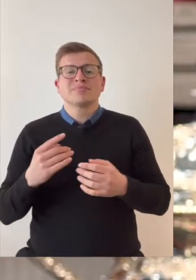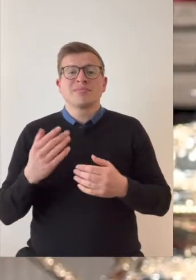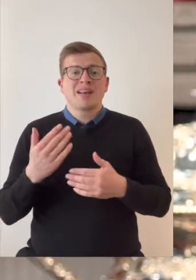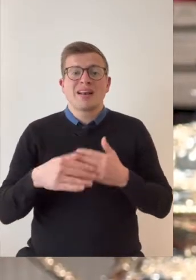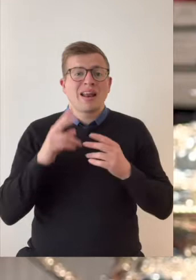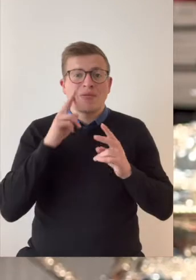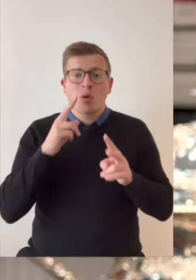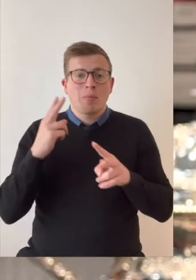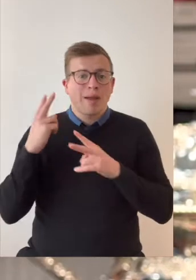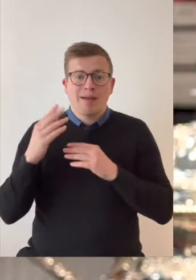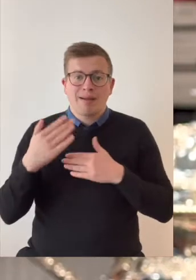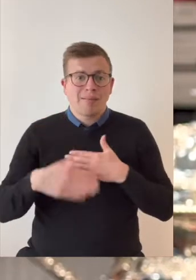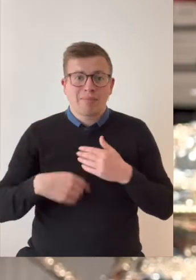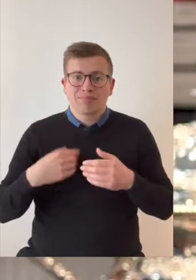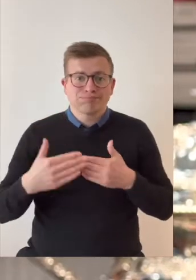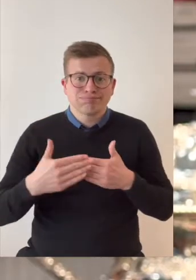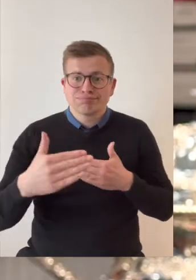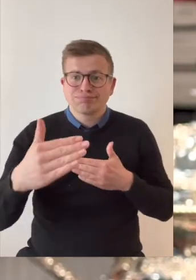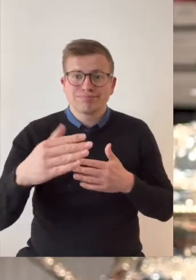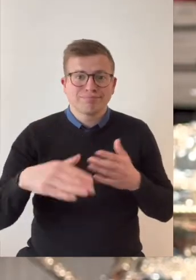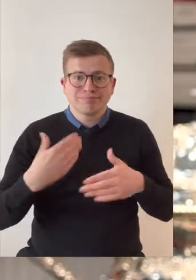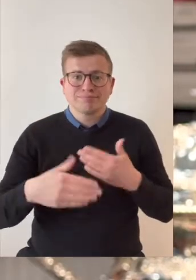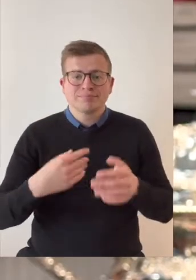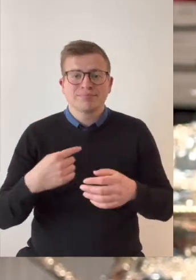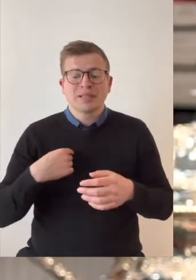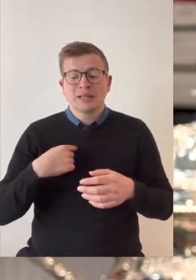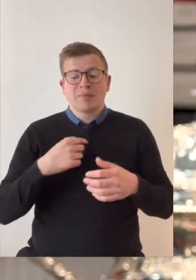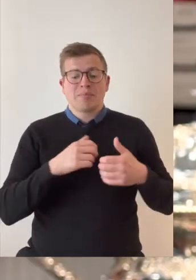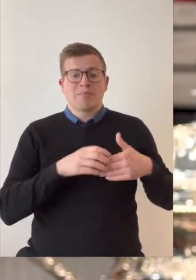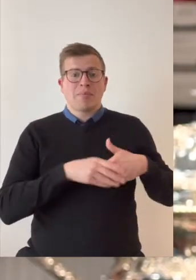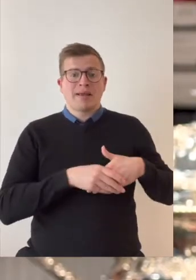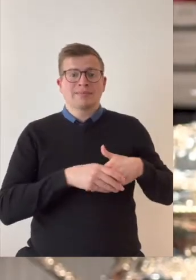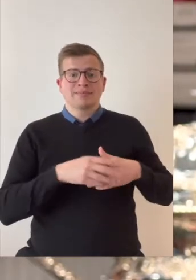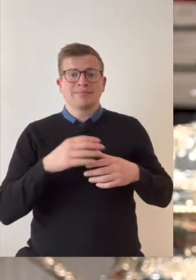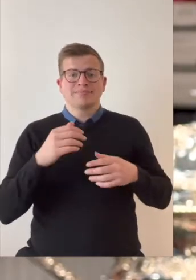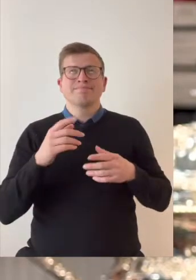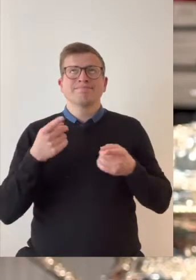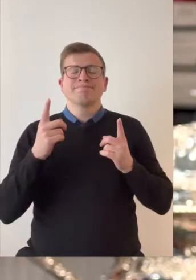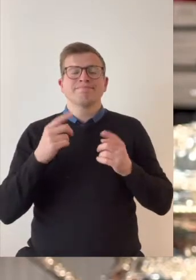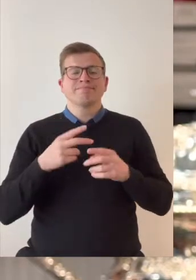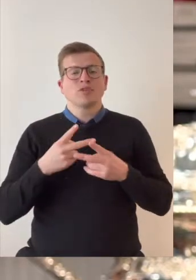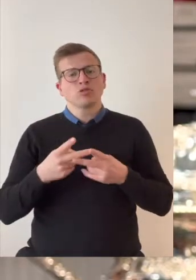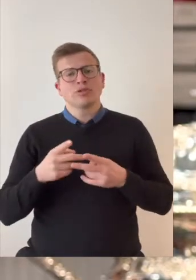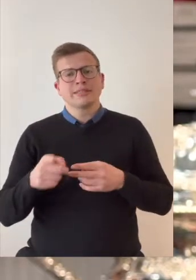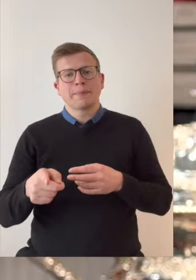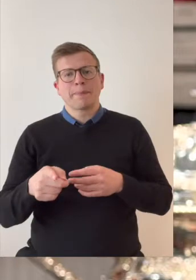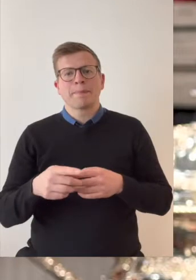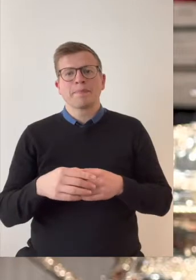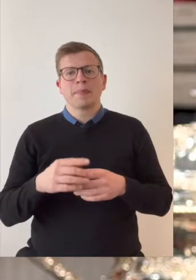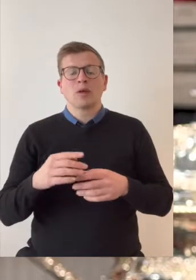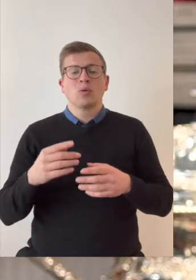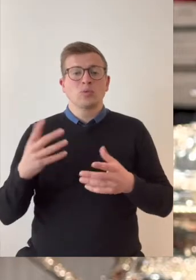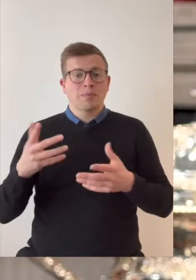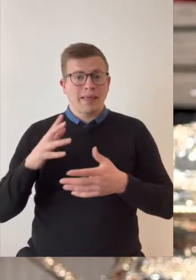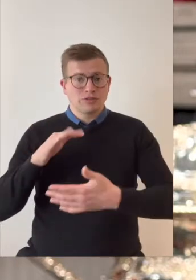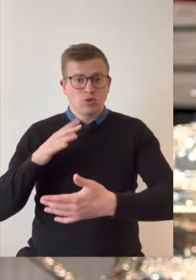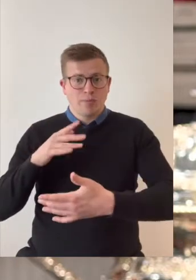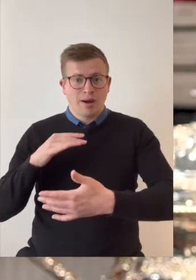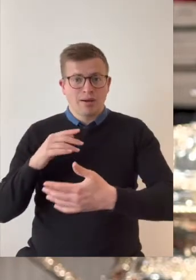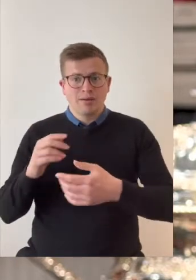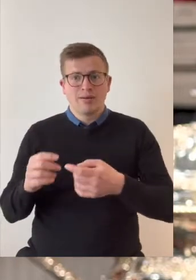I kind of never looked back. My mate, God rest him, was playing